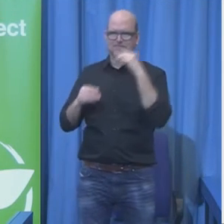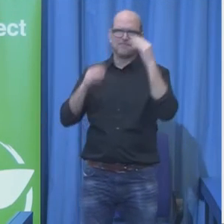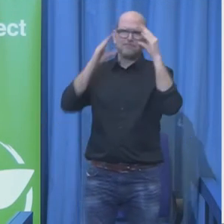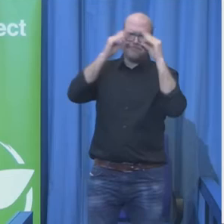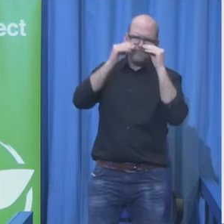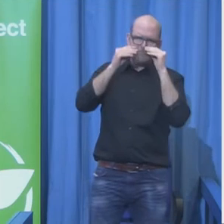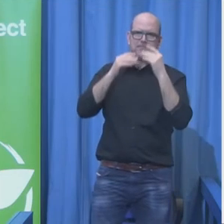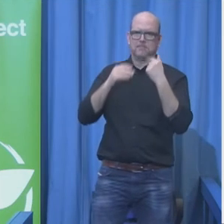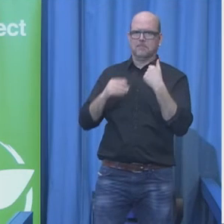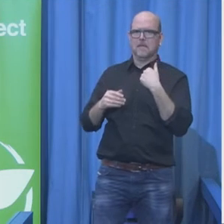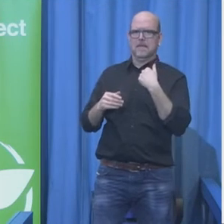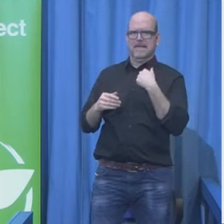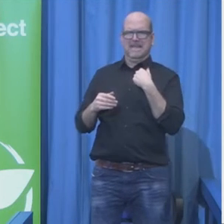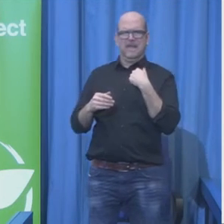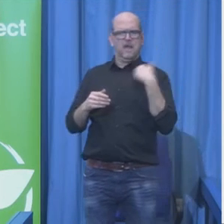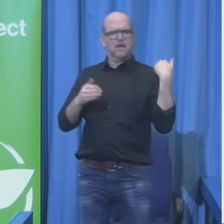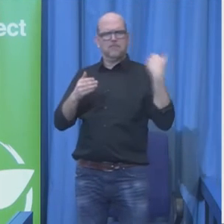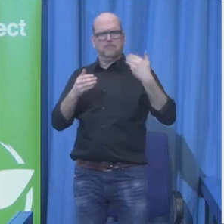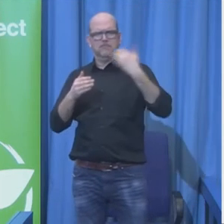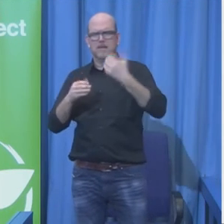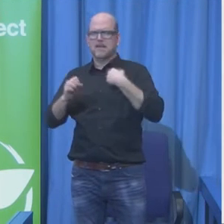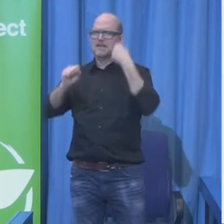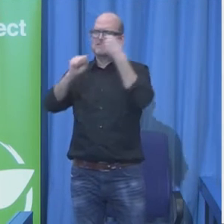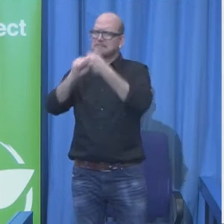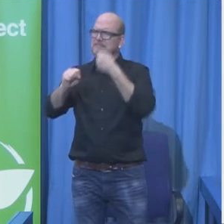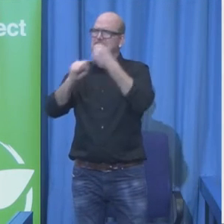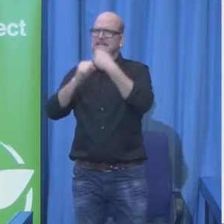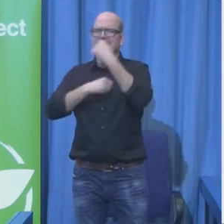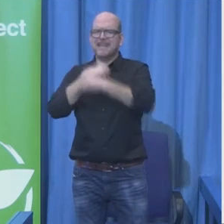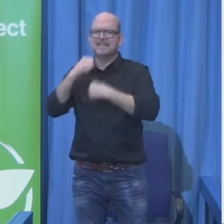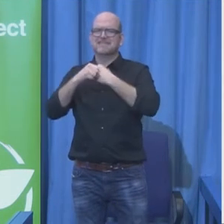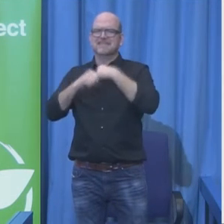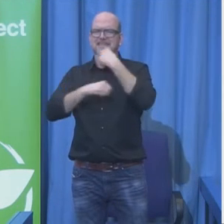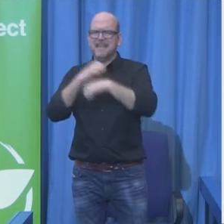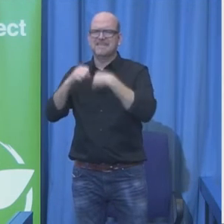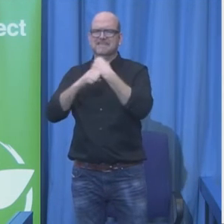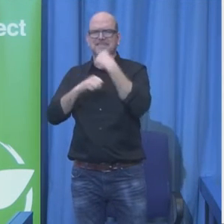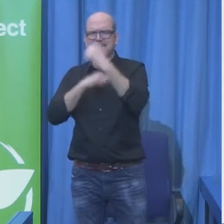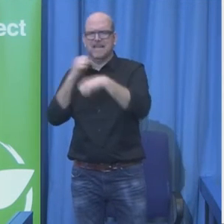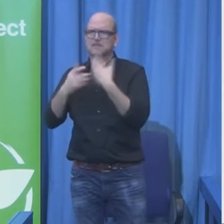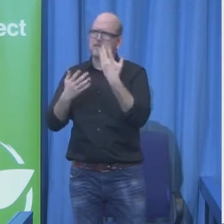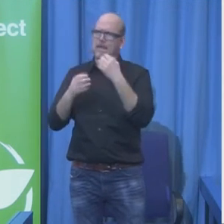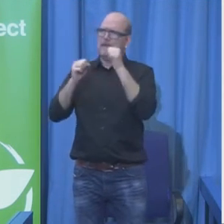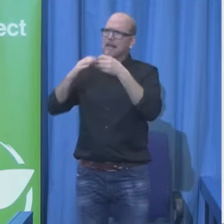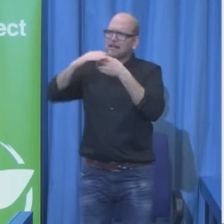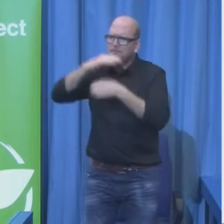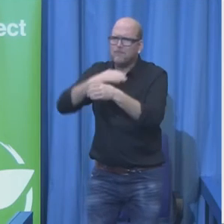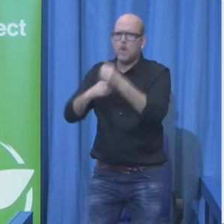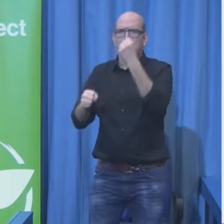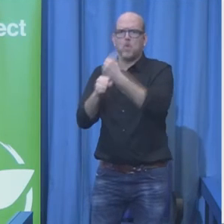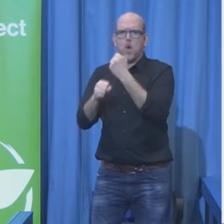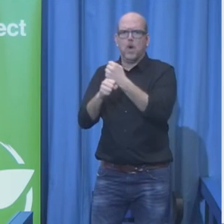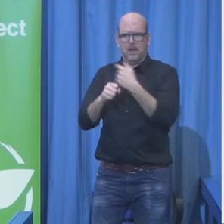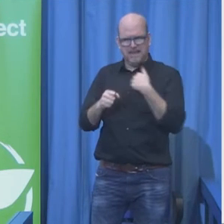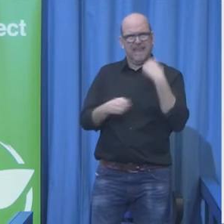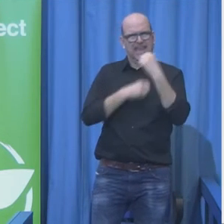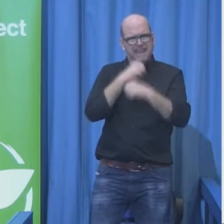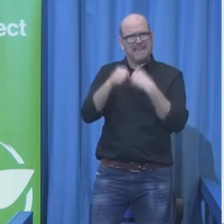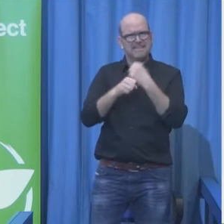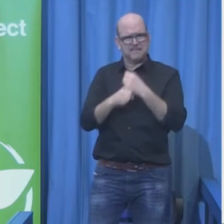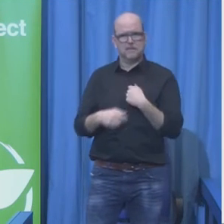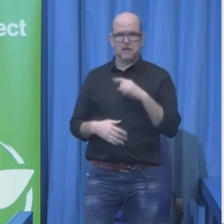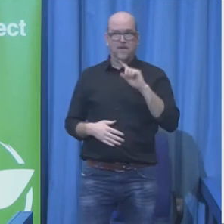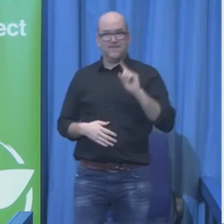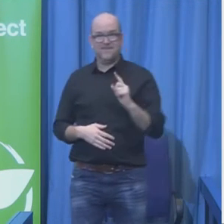job. I didn't get a job. And I started with a local NGO with a $50 per